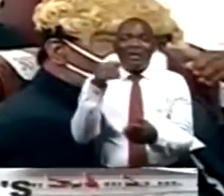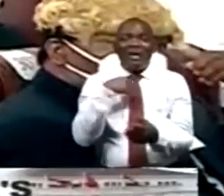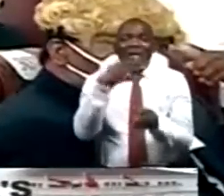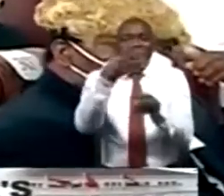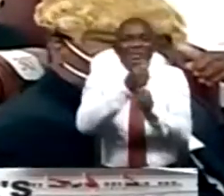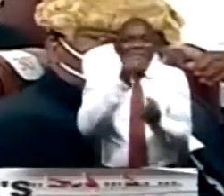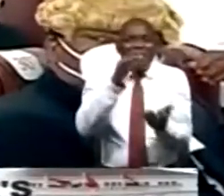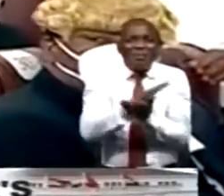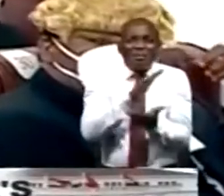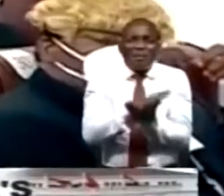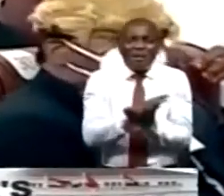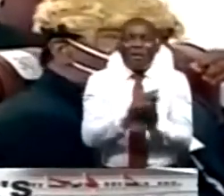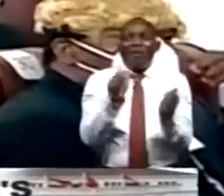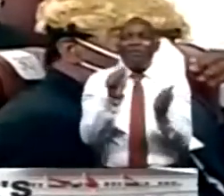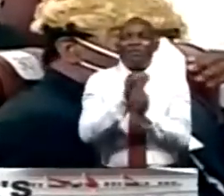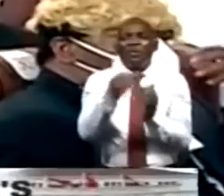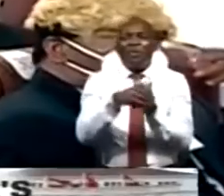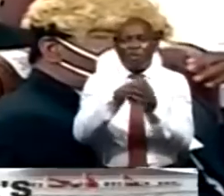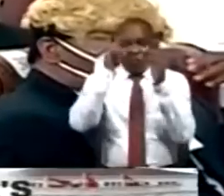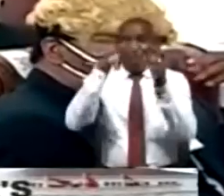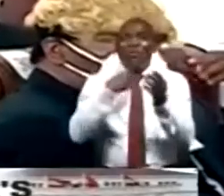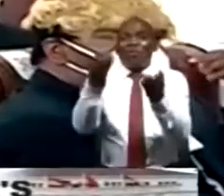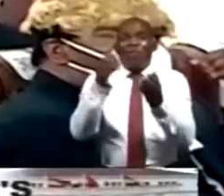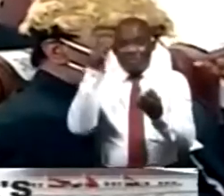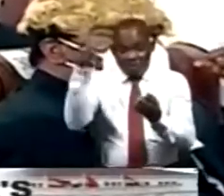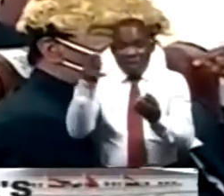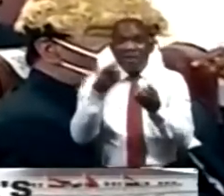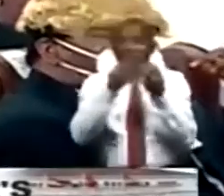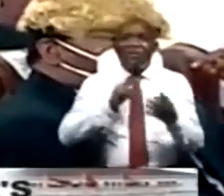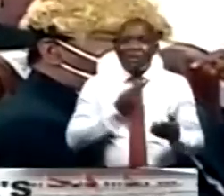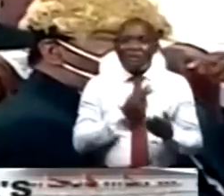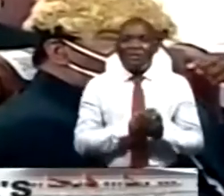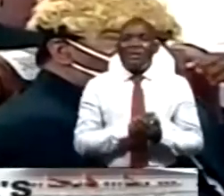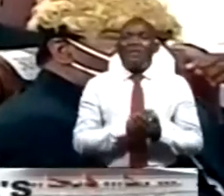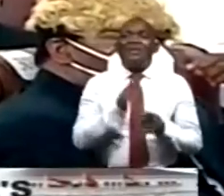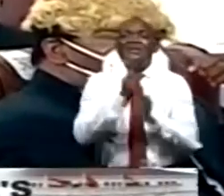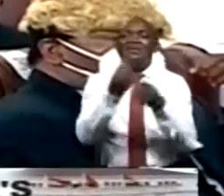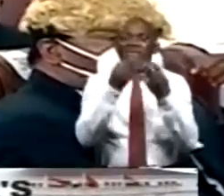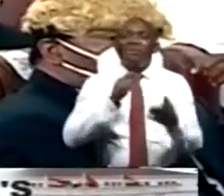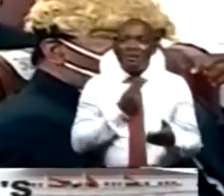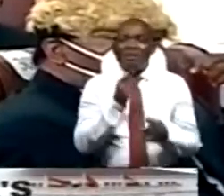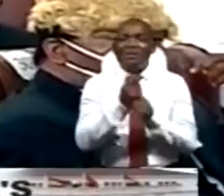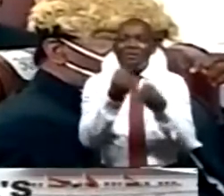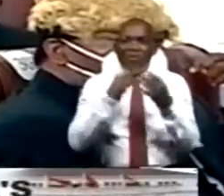sheets. With the greatest respect, I would want him to tell us. He should tell us, my lord.